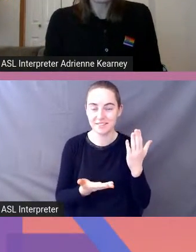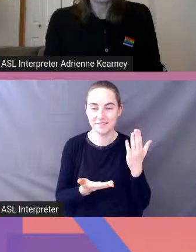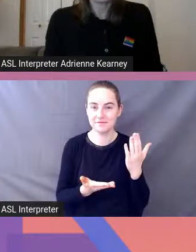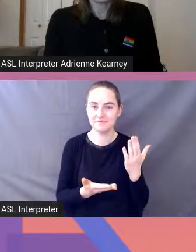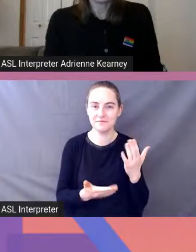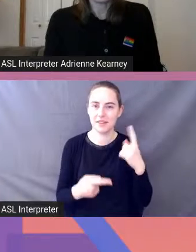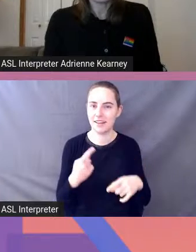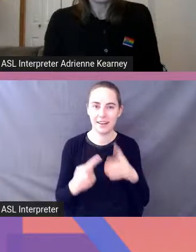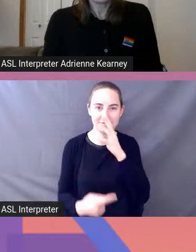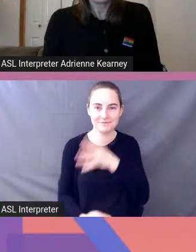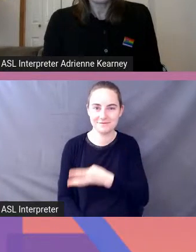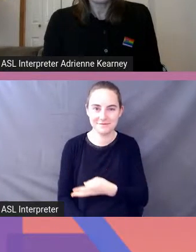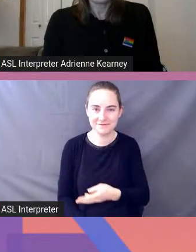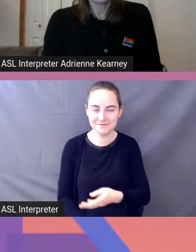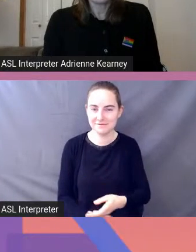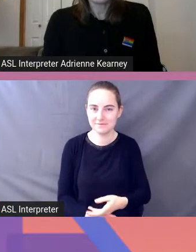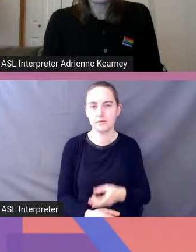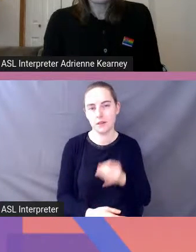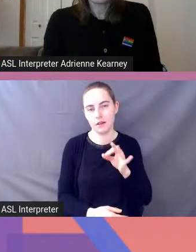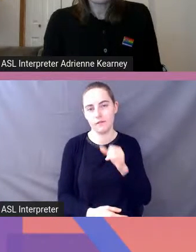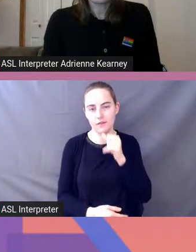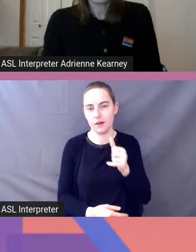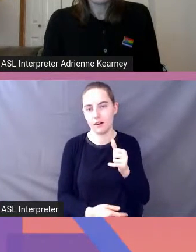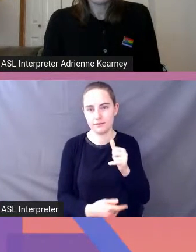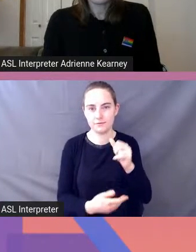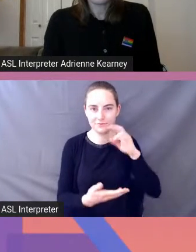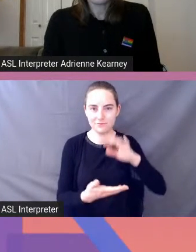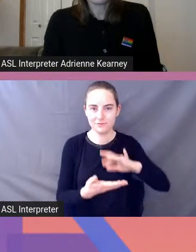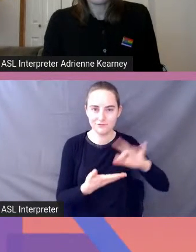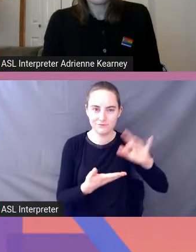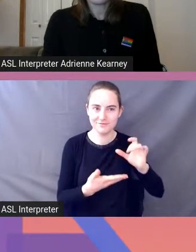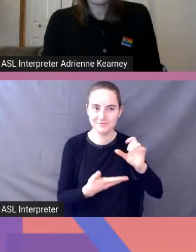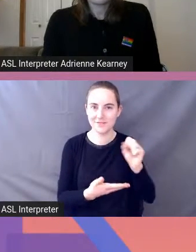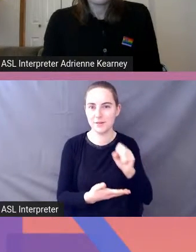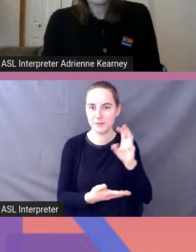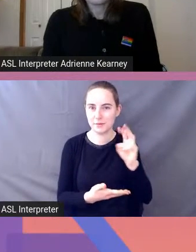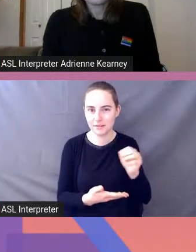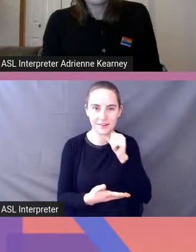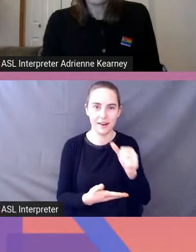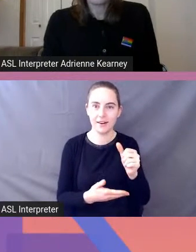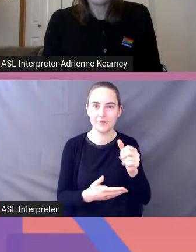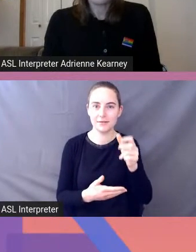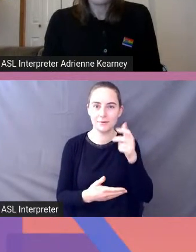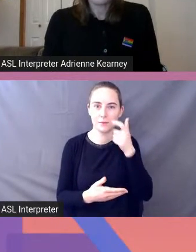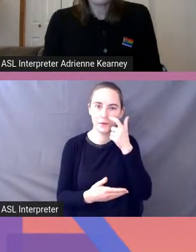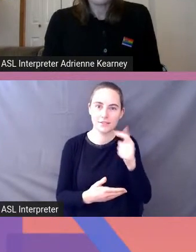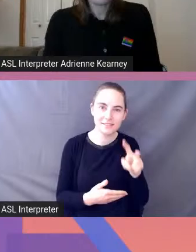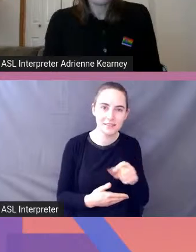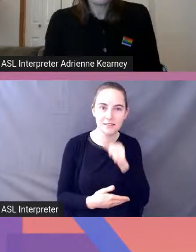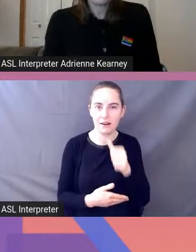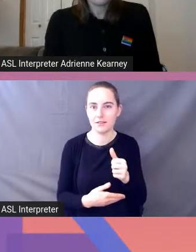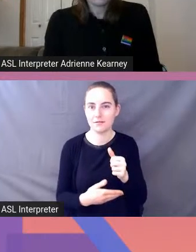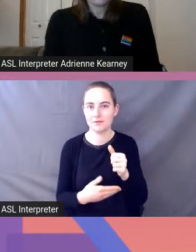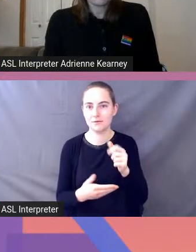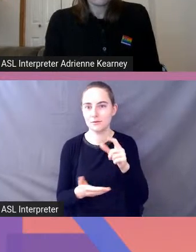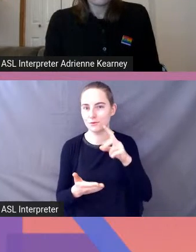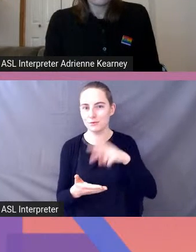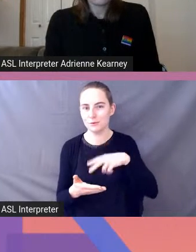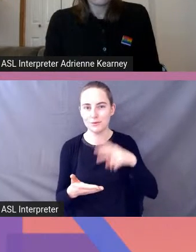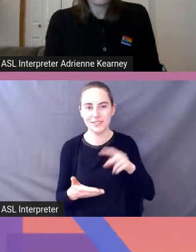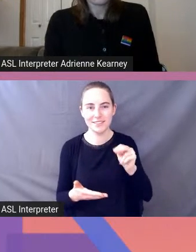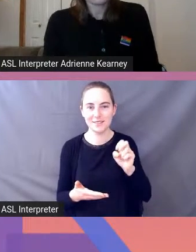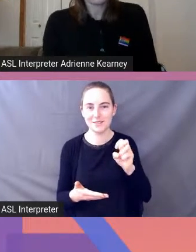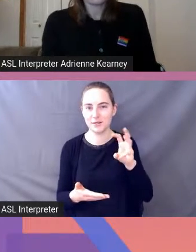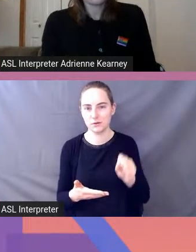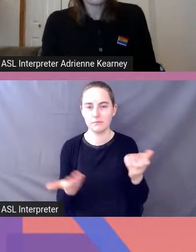especially, unless you're just not on social media and not looking at the TV, not reading the news, then I guess you're in the dark. What we have dealt